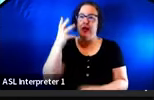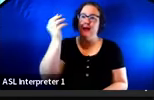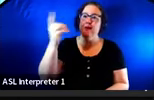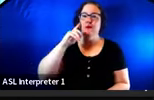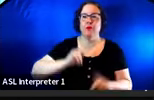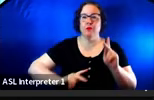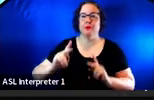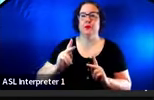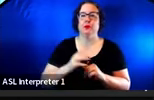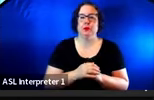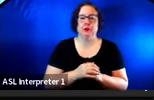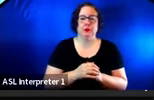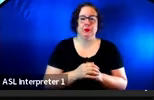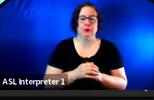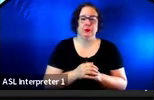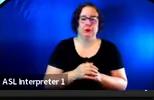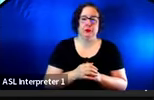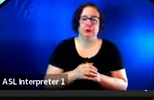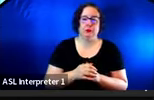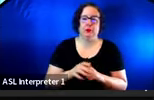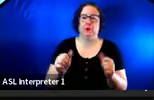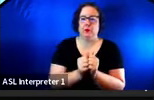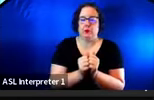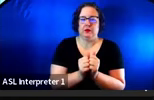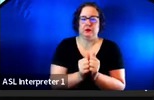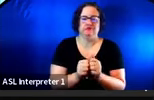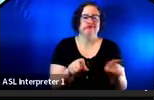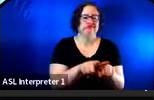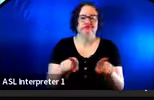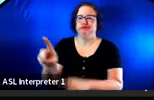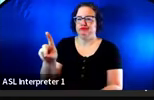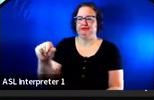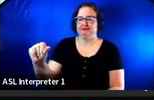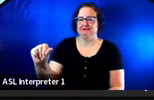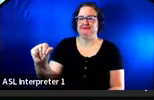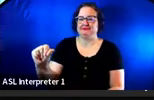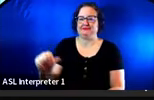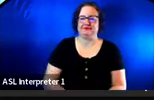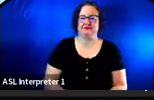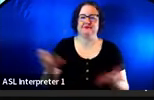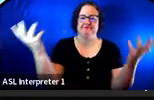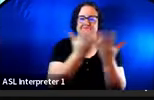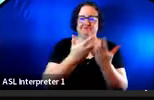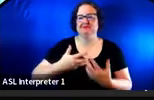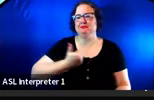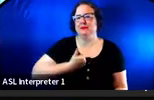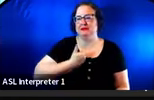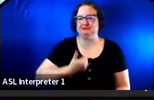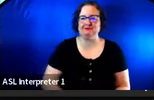people with similar disabilities to myself.